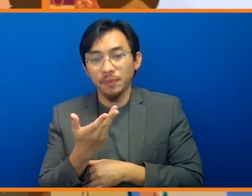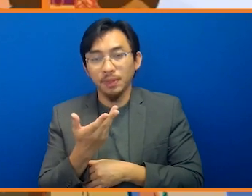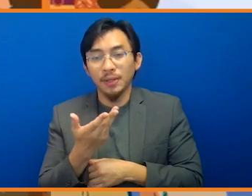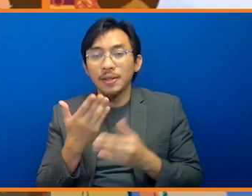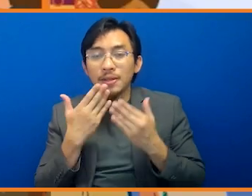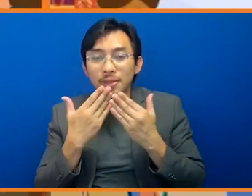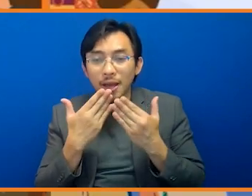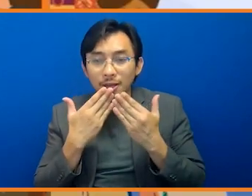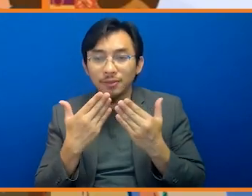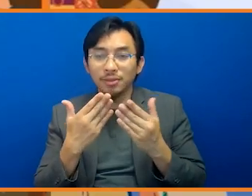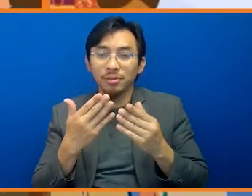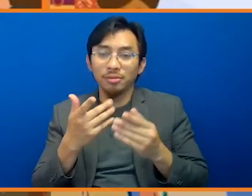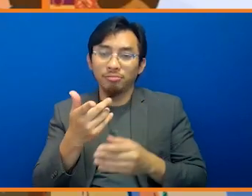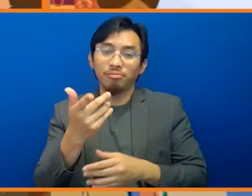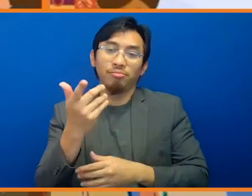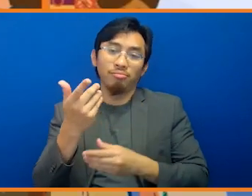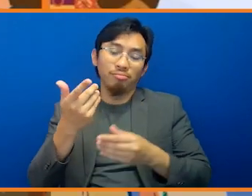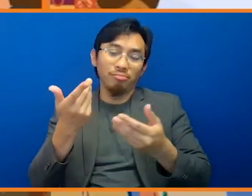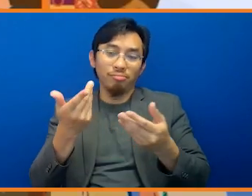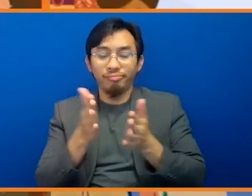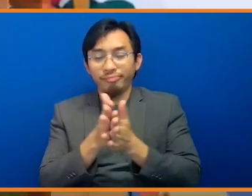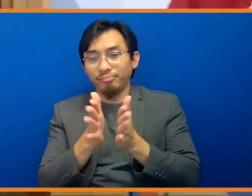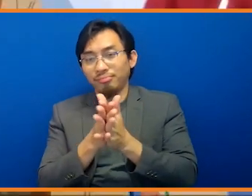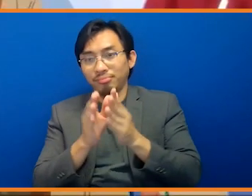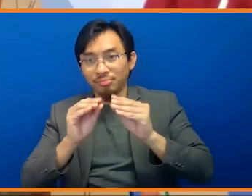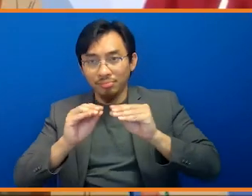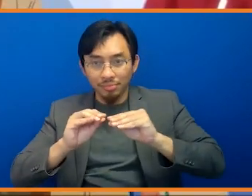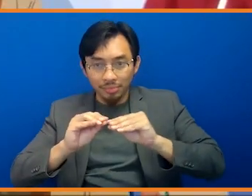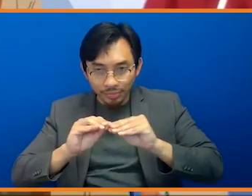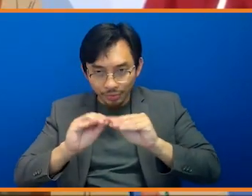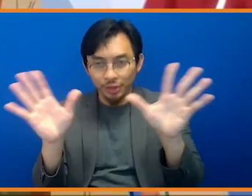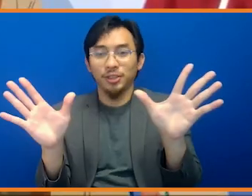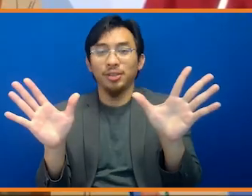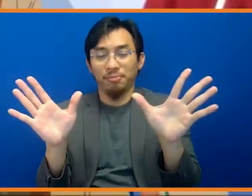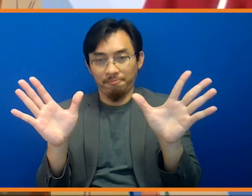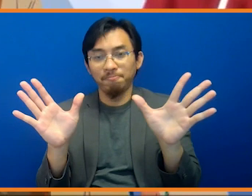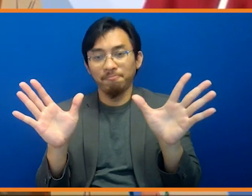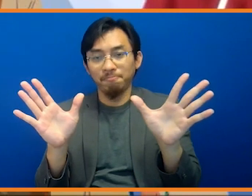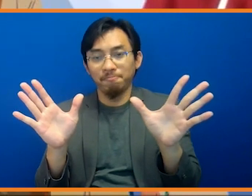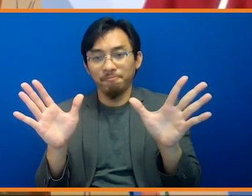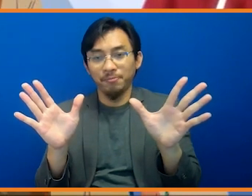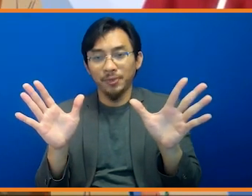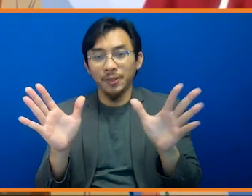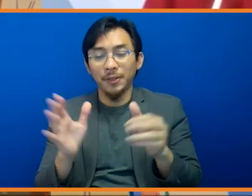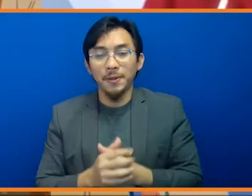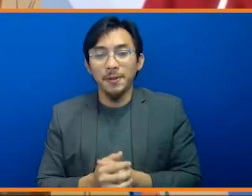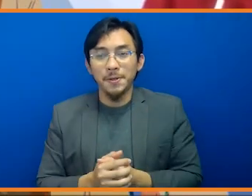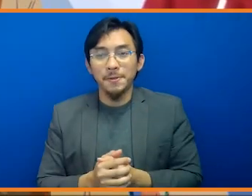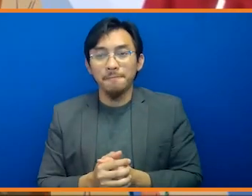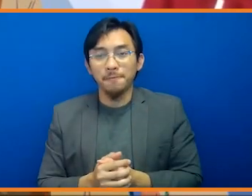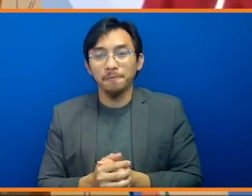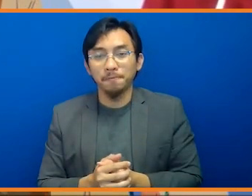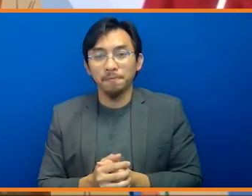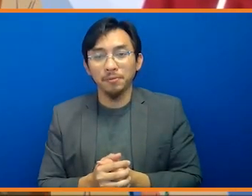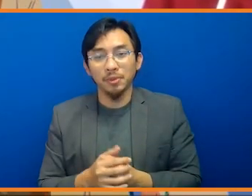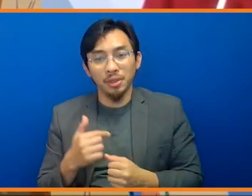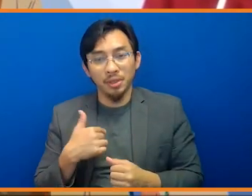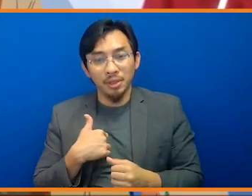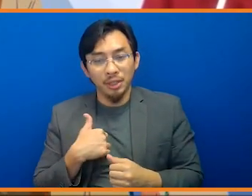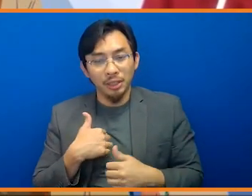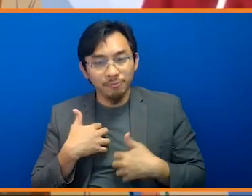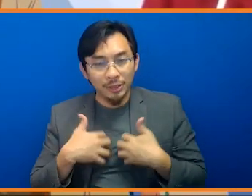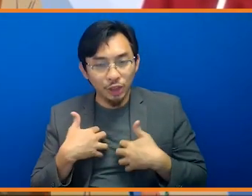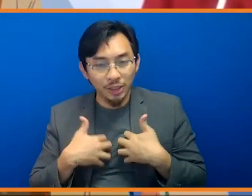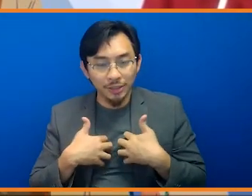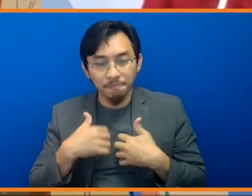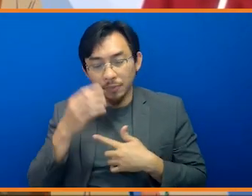Like, thank you, Prof. Nishi, for the insightful lectures. I'm